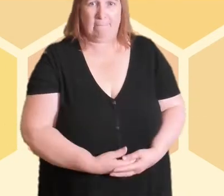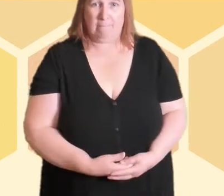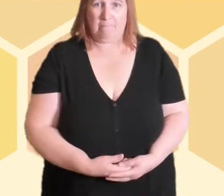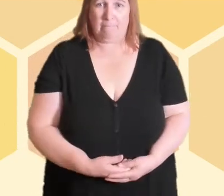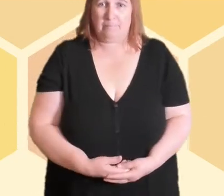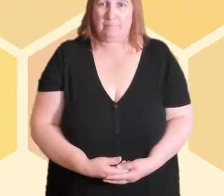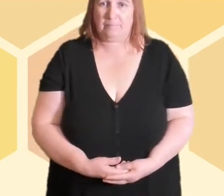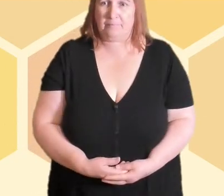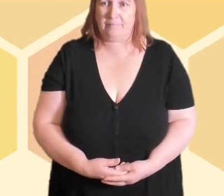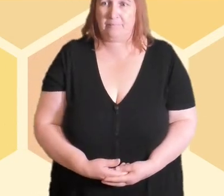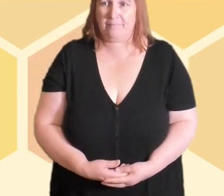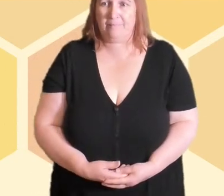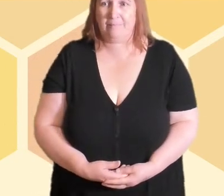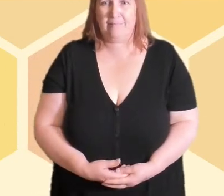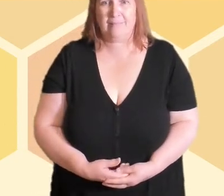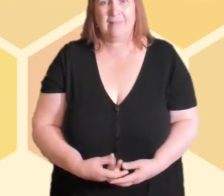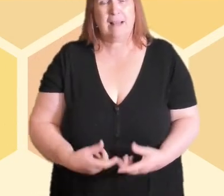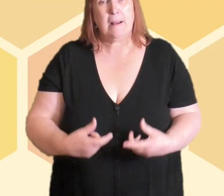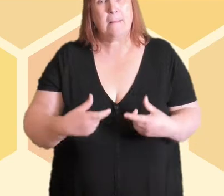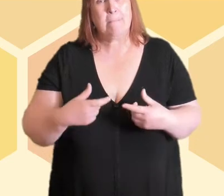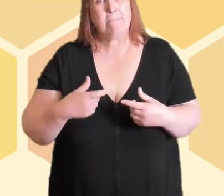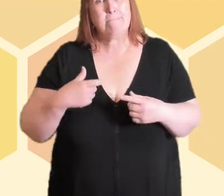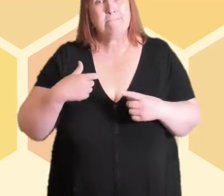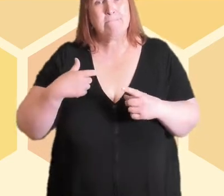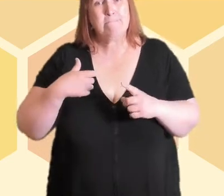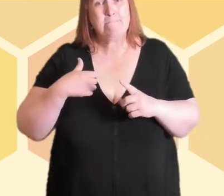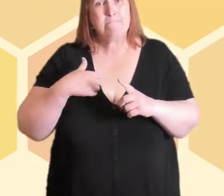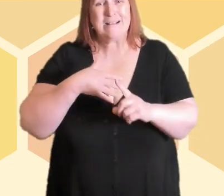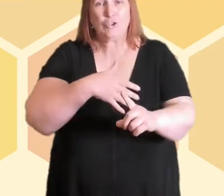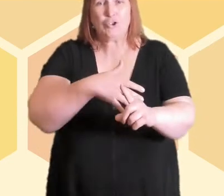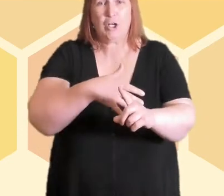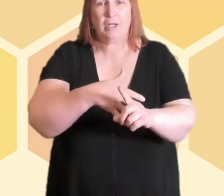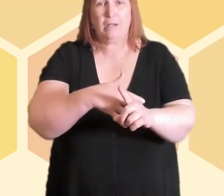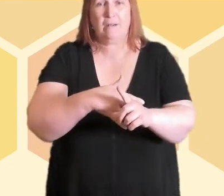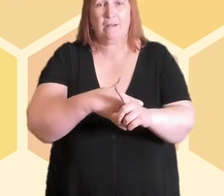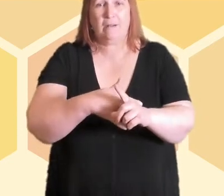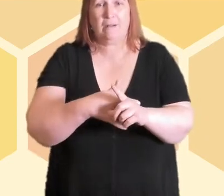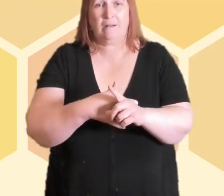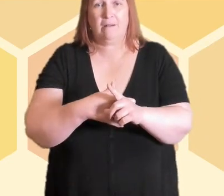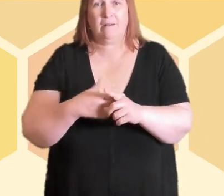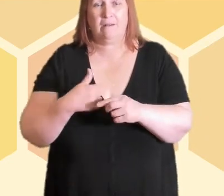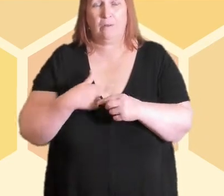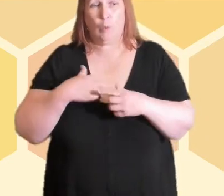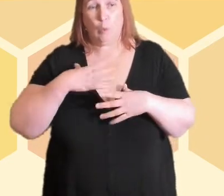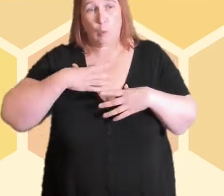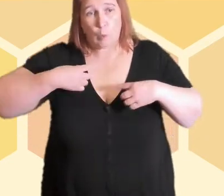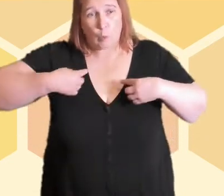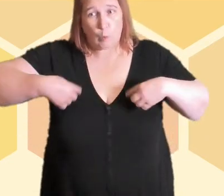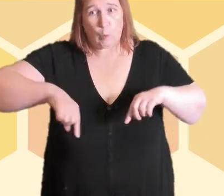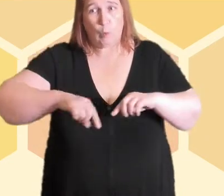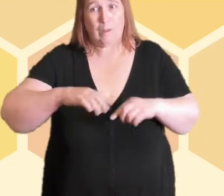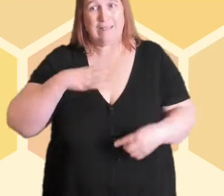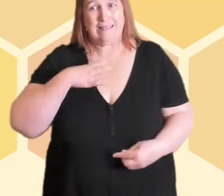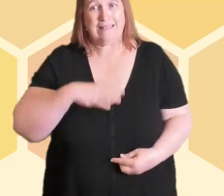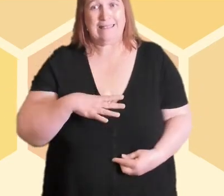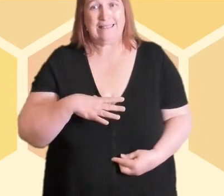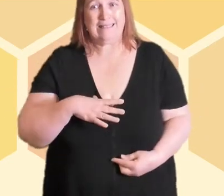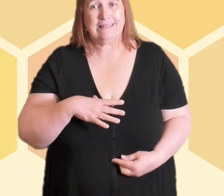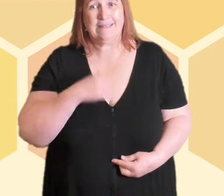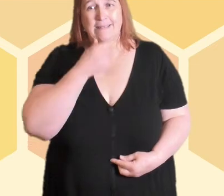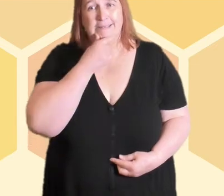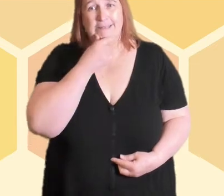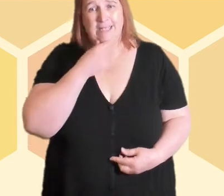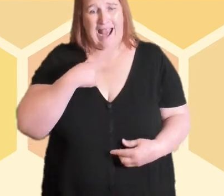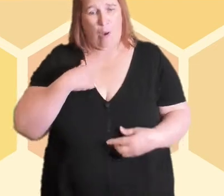mission field. So rather than just making a little room for us, do you need a more thorough rethink of the way we